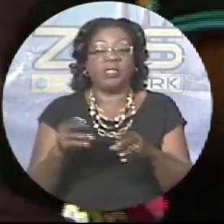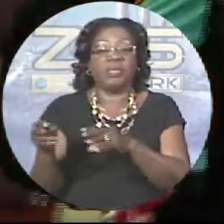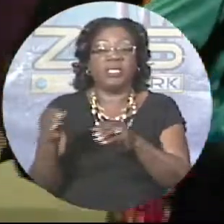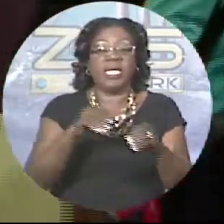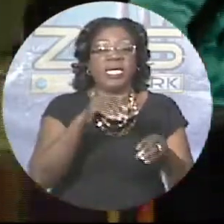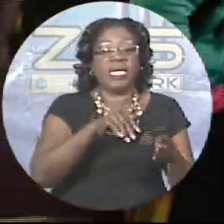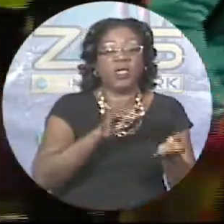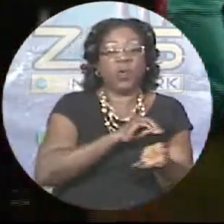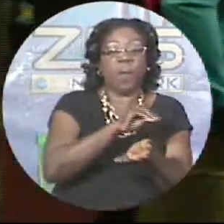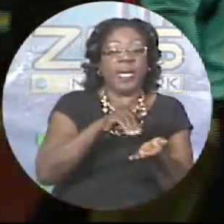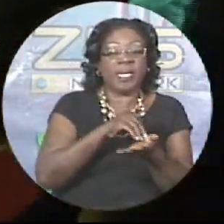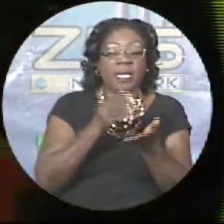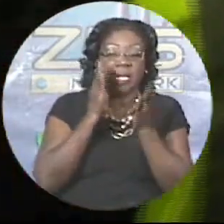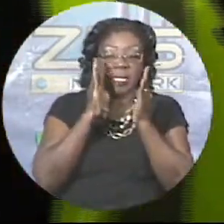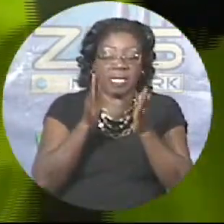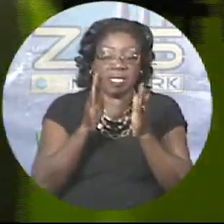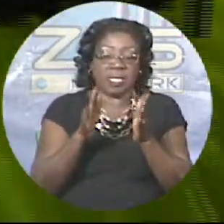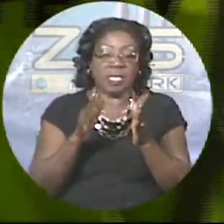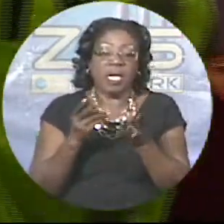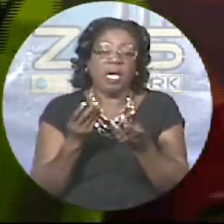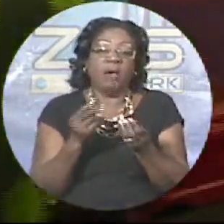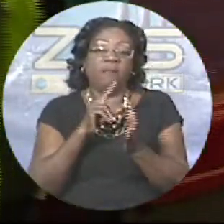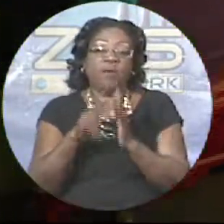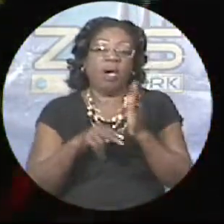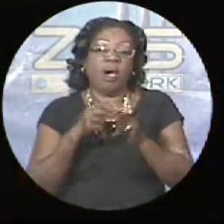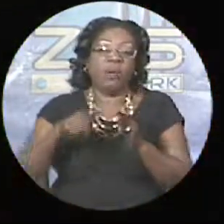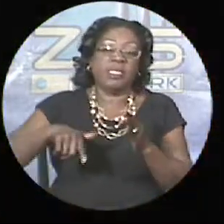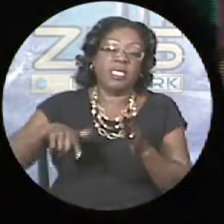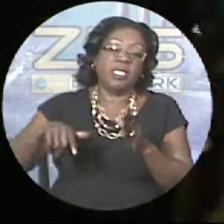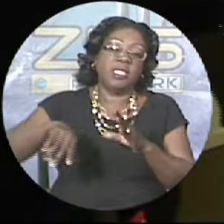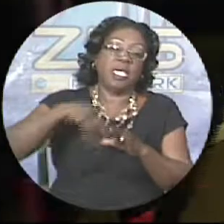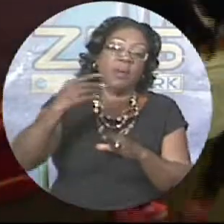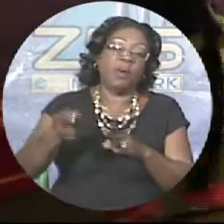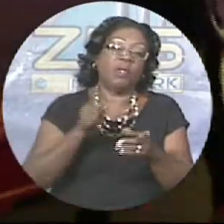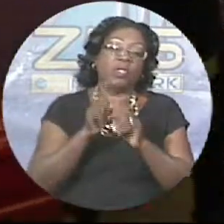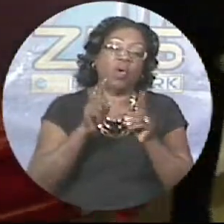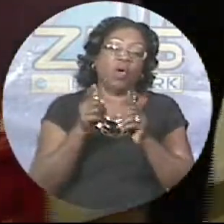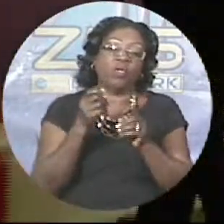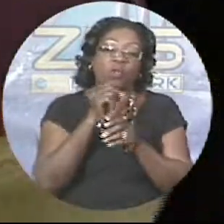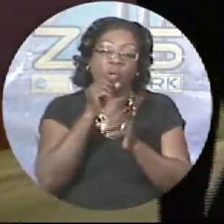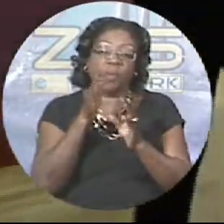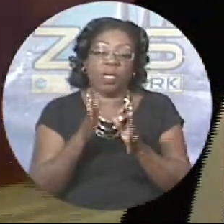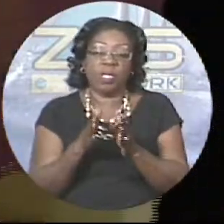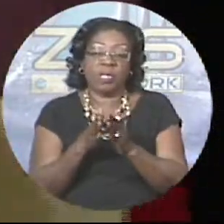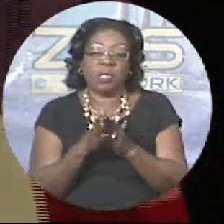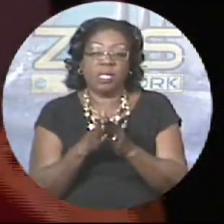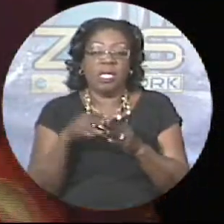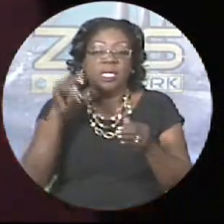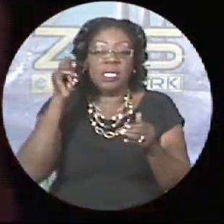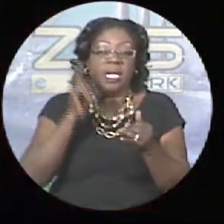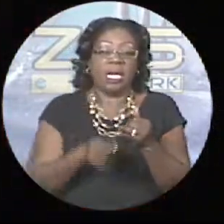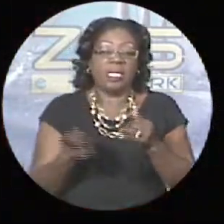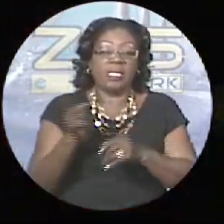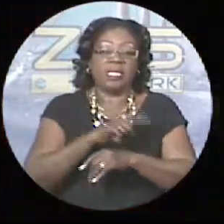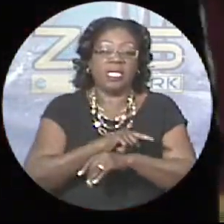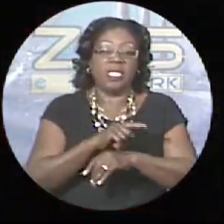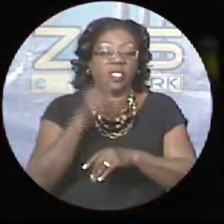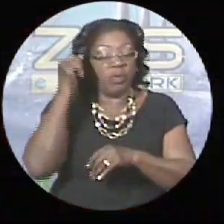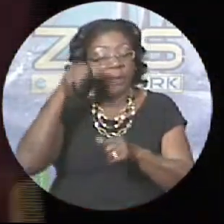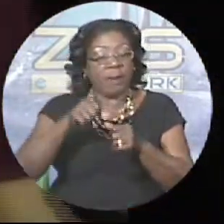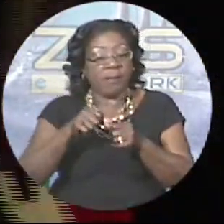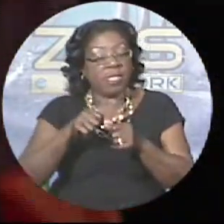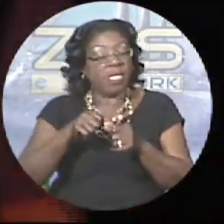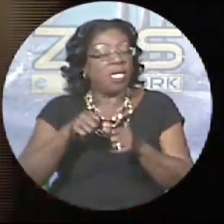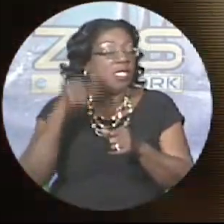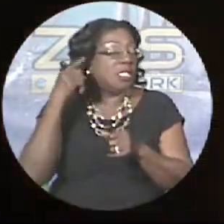into medical attention. A few hours later, she came out and spoke to reporters. That's the last thing I remember. I heard the crowd screaming, and